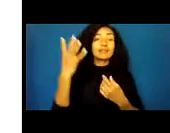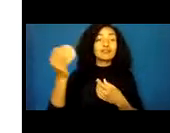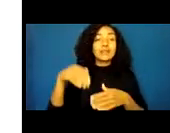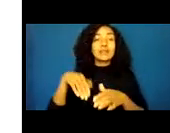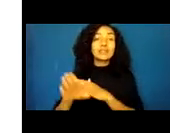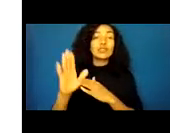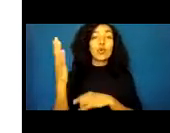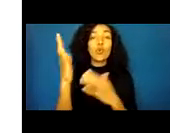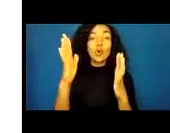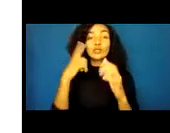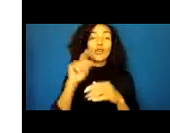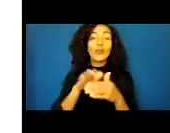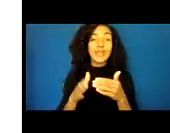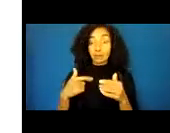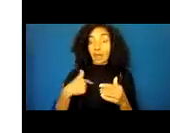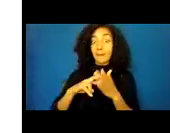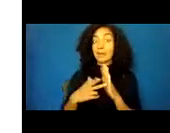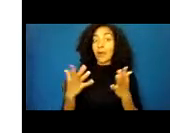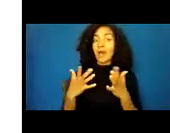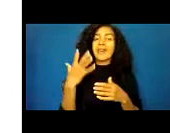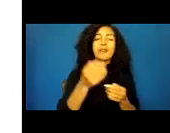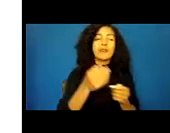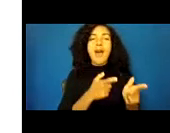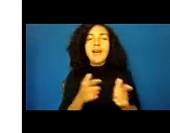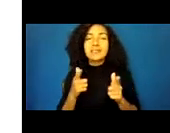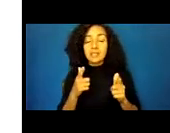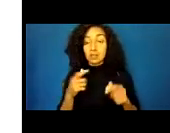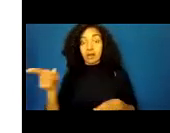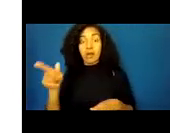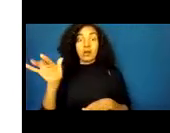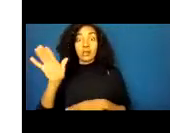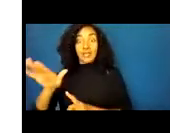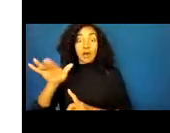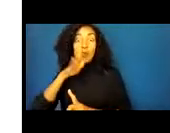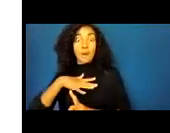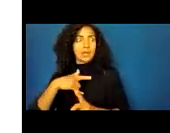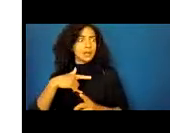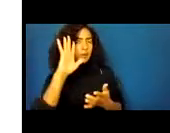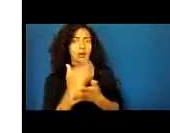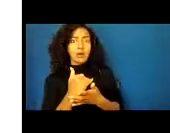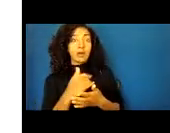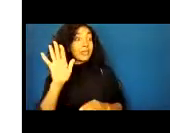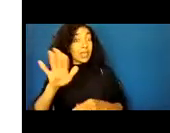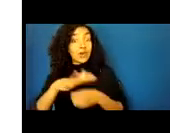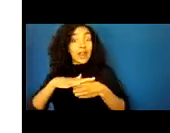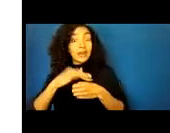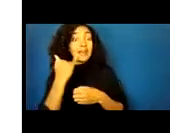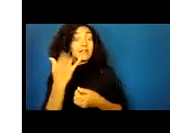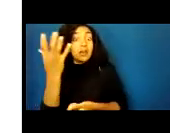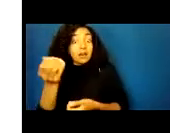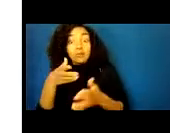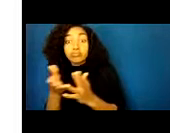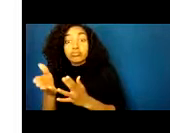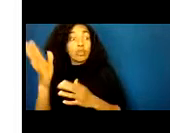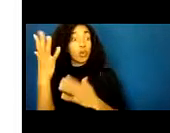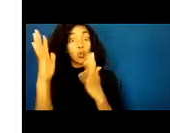they went hunting. And the woman freaked out because in their area, when you say they went into the woods, that means they passed on,